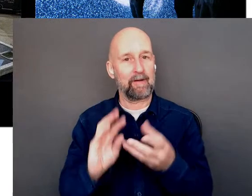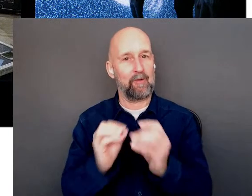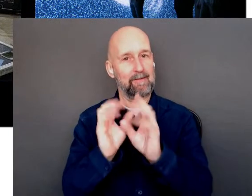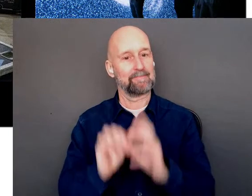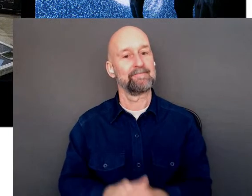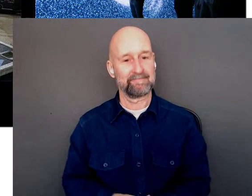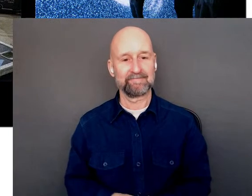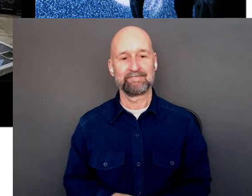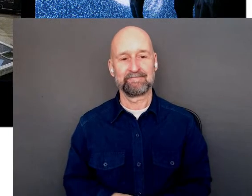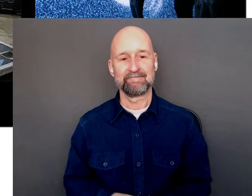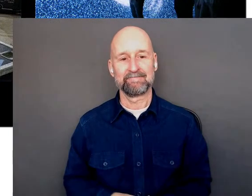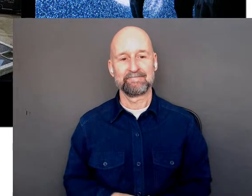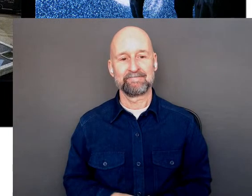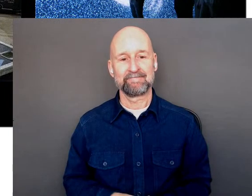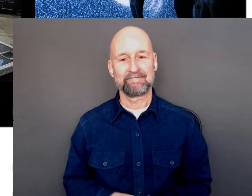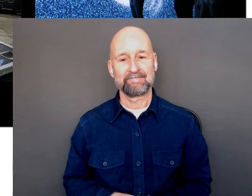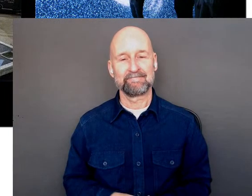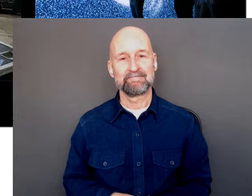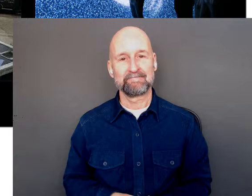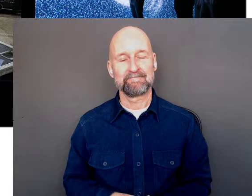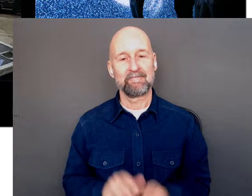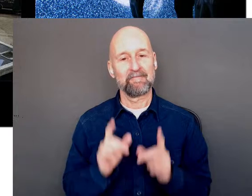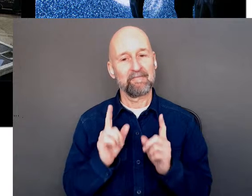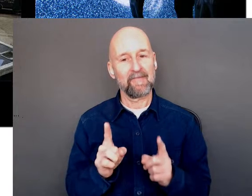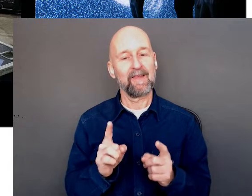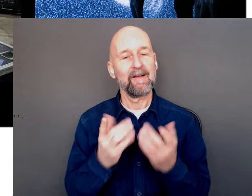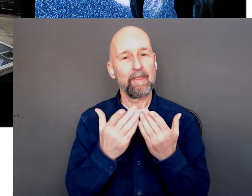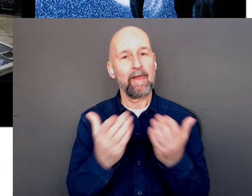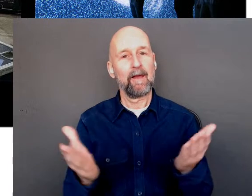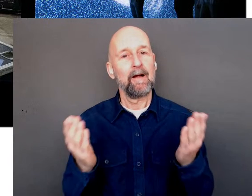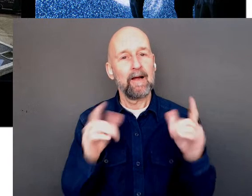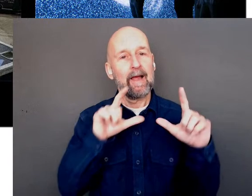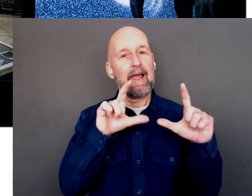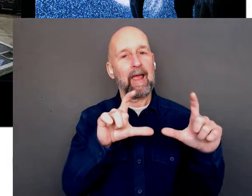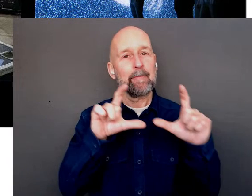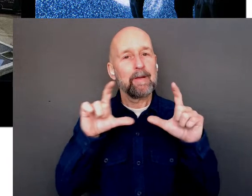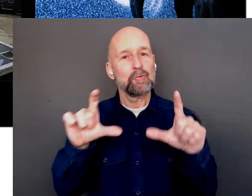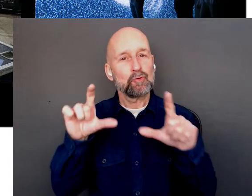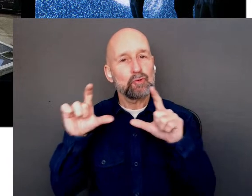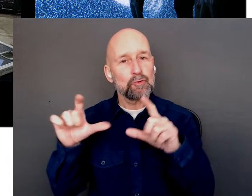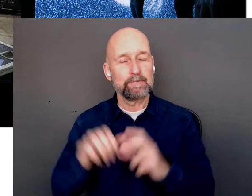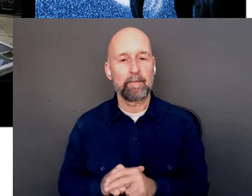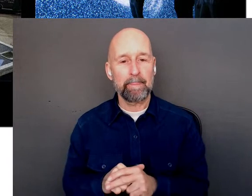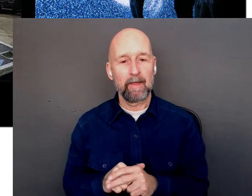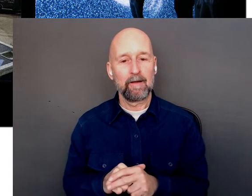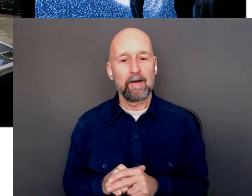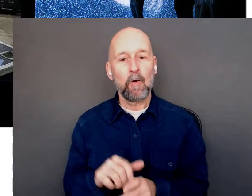And so this is I put these images because it's how Tetra came to be.